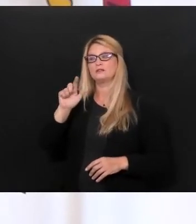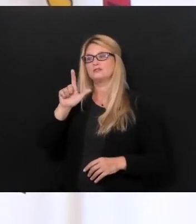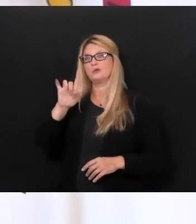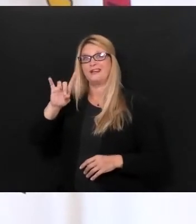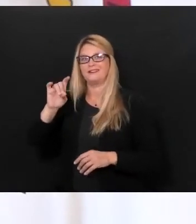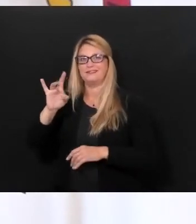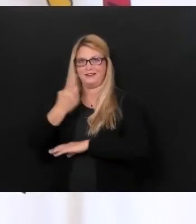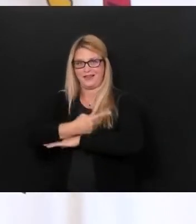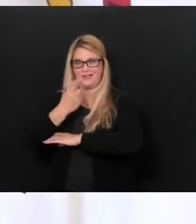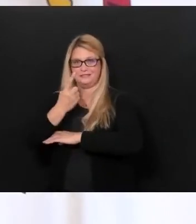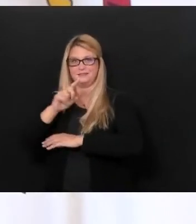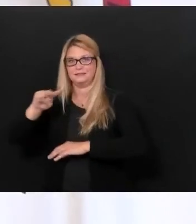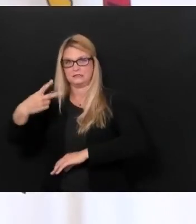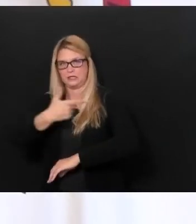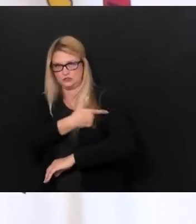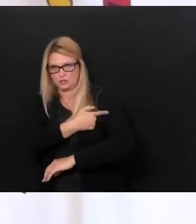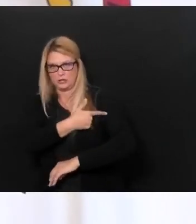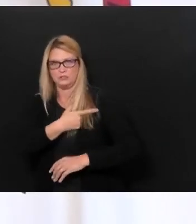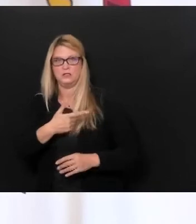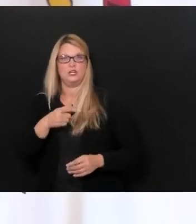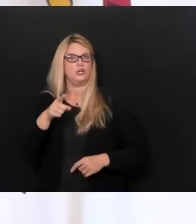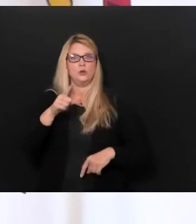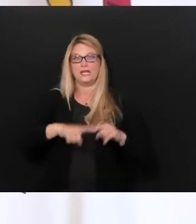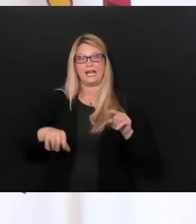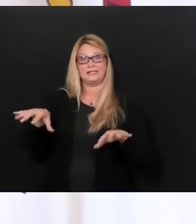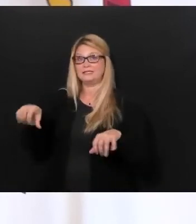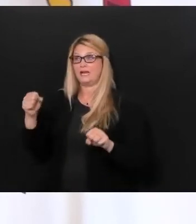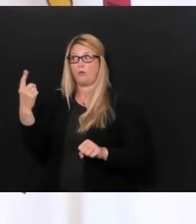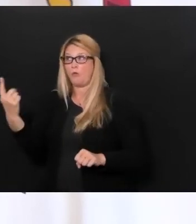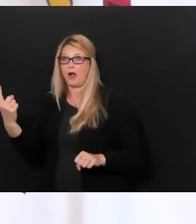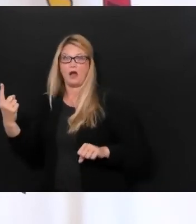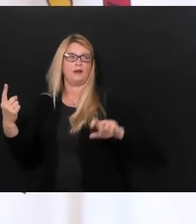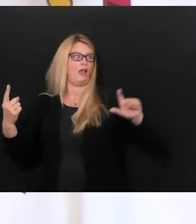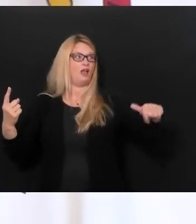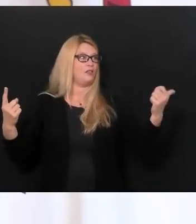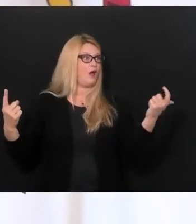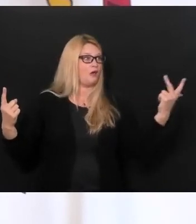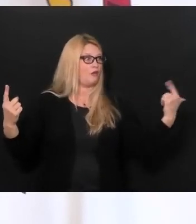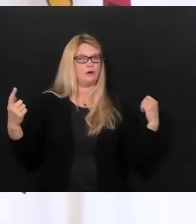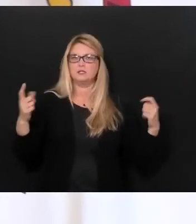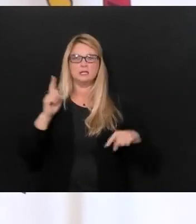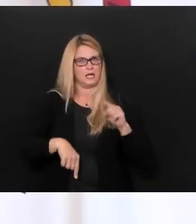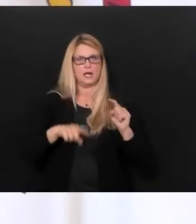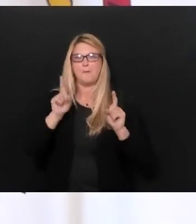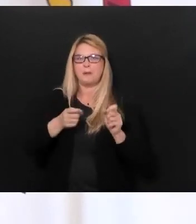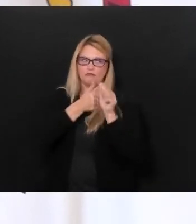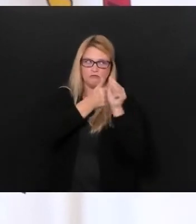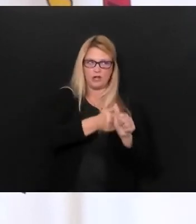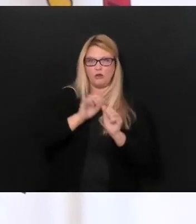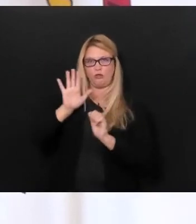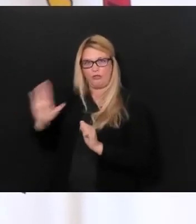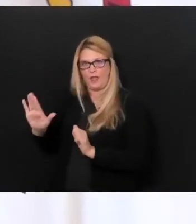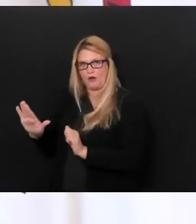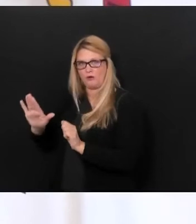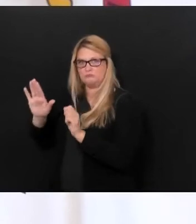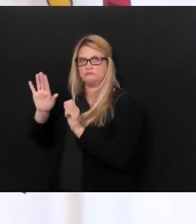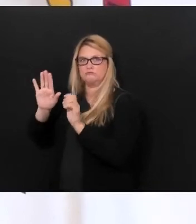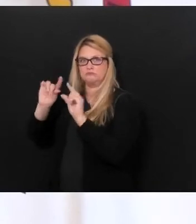You cannot commingle the two. You cannot take one Pfizer and one Moderna. You know, you have to follow that